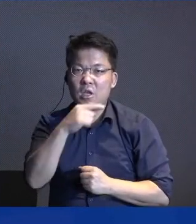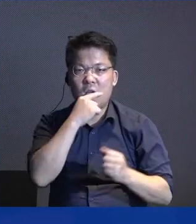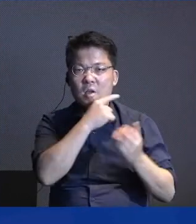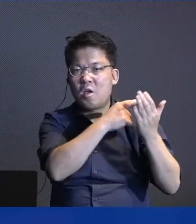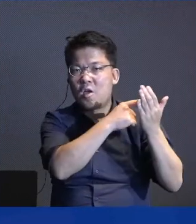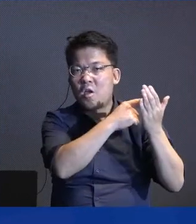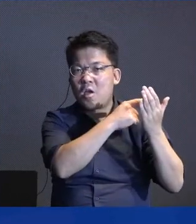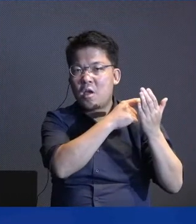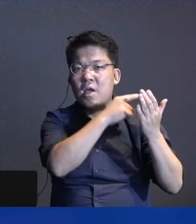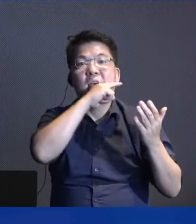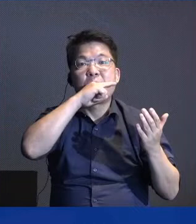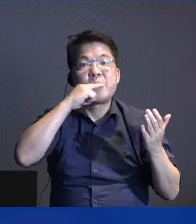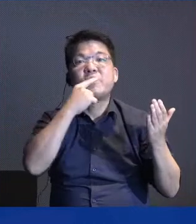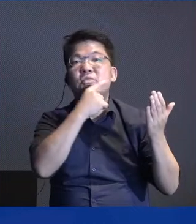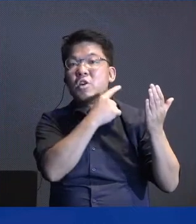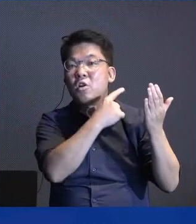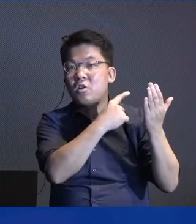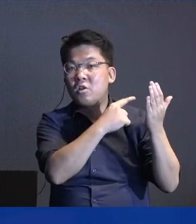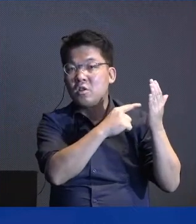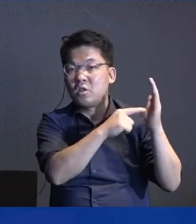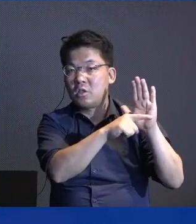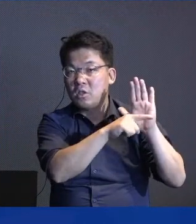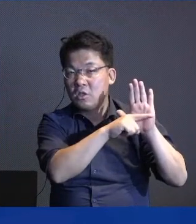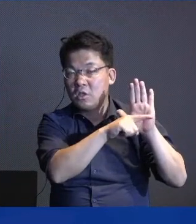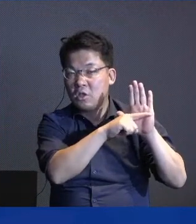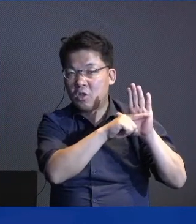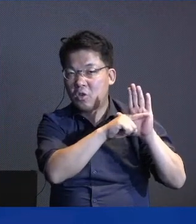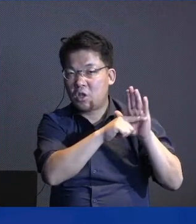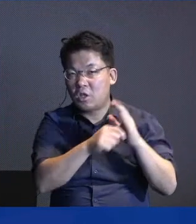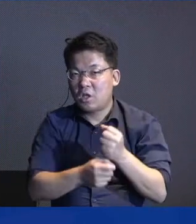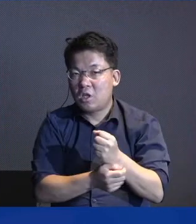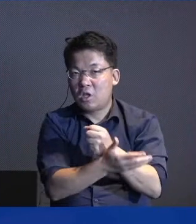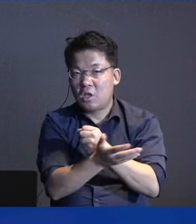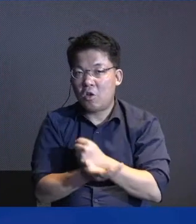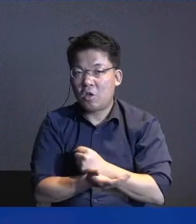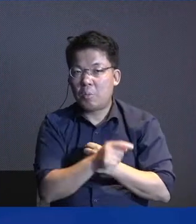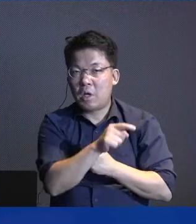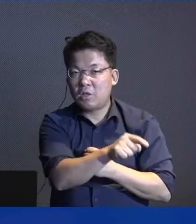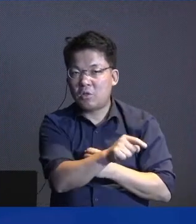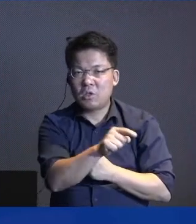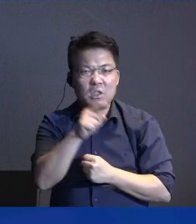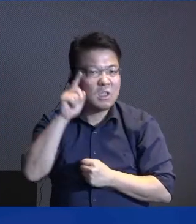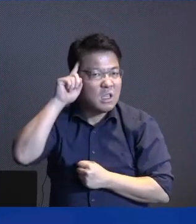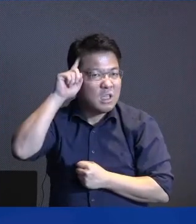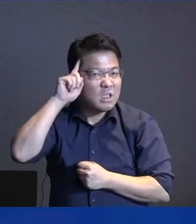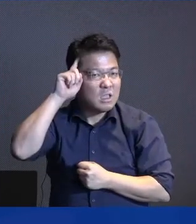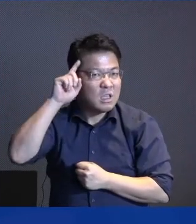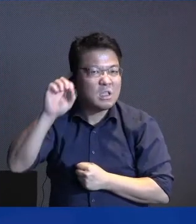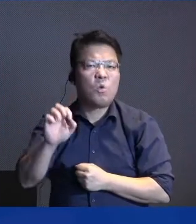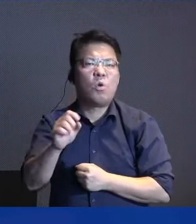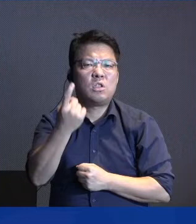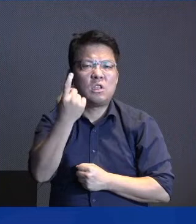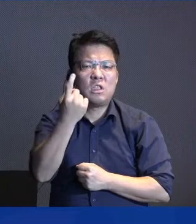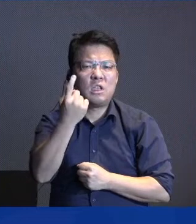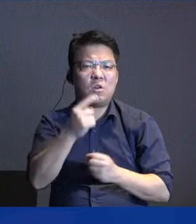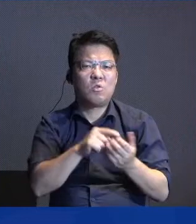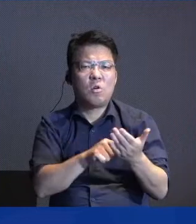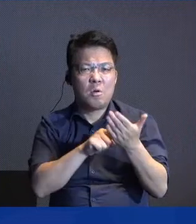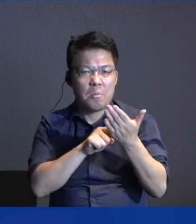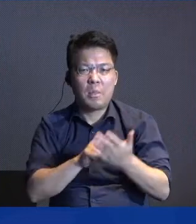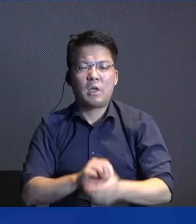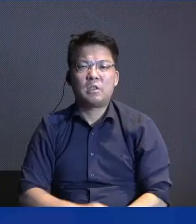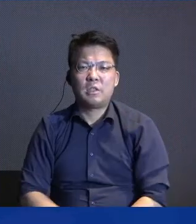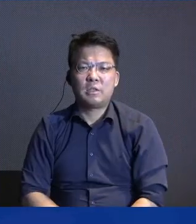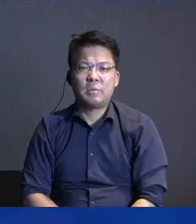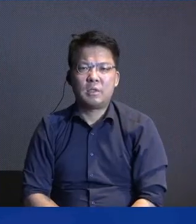adults. Building on this, I completed 2 studies. First, exploring the role of institutional